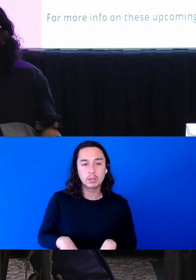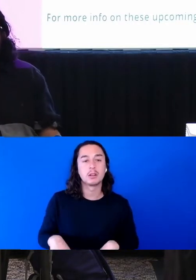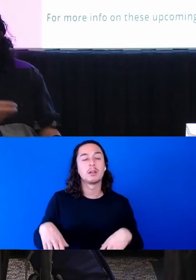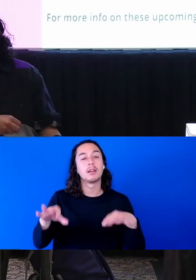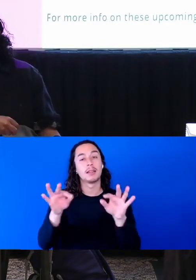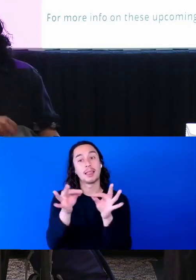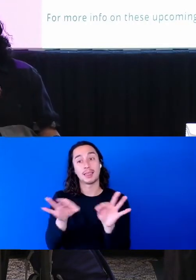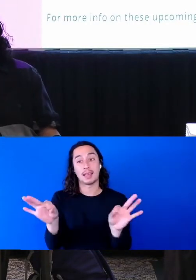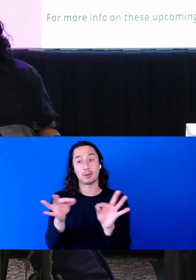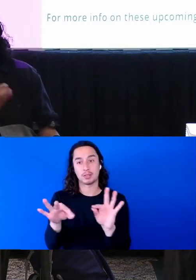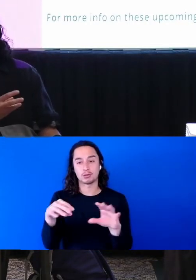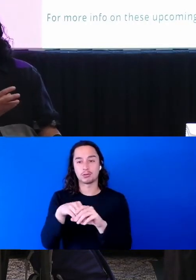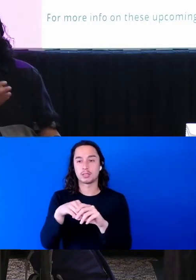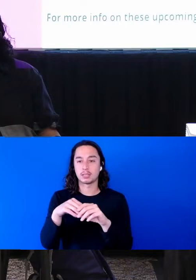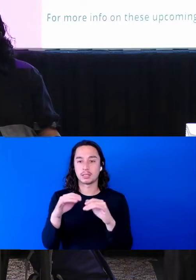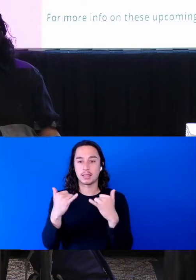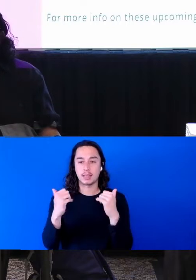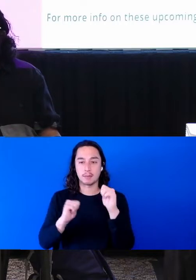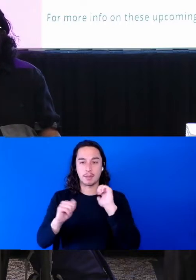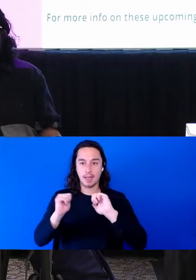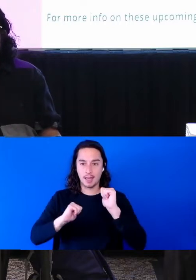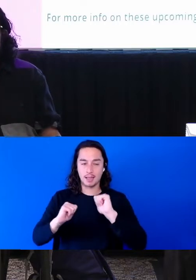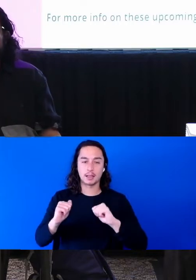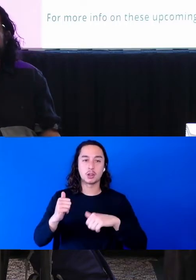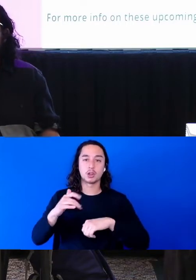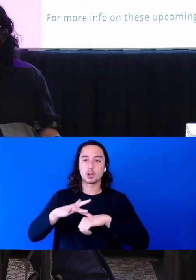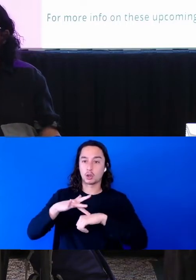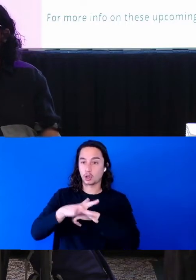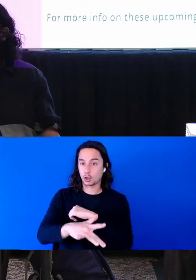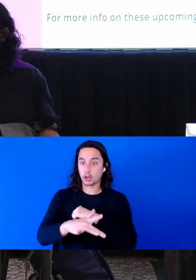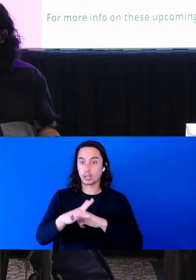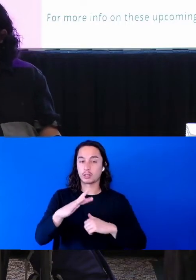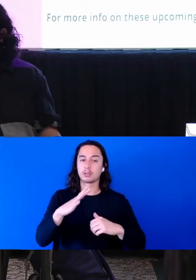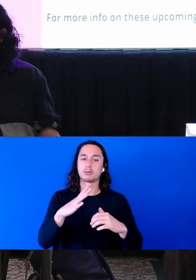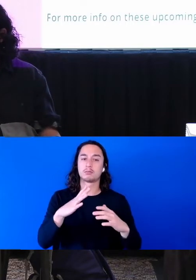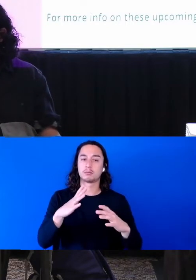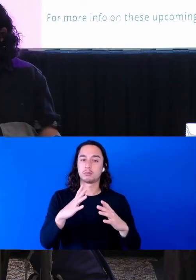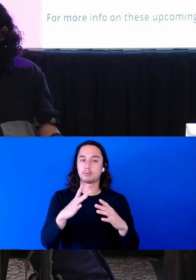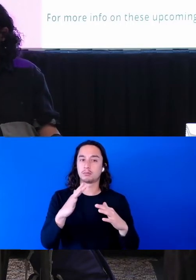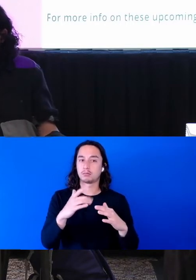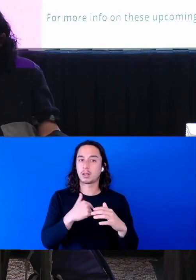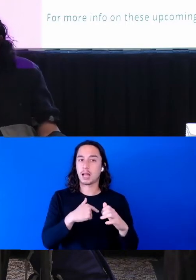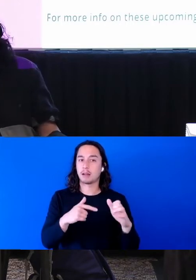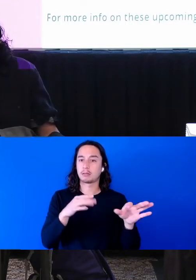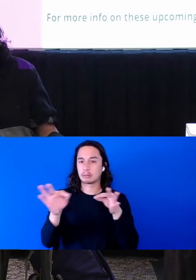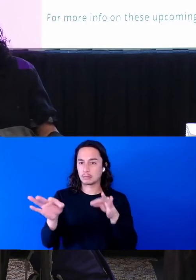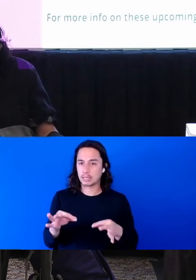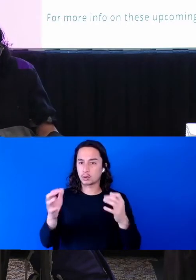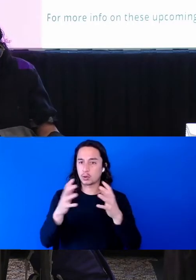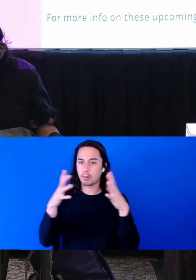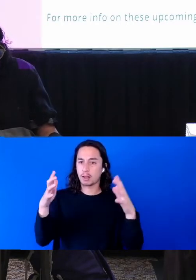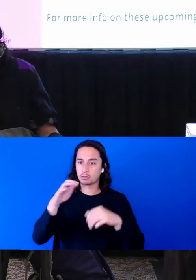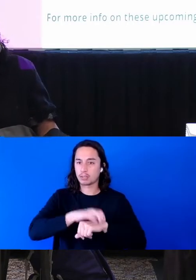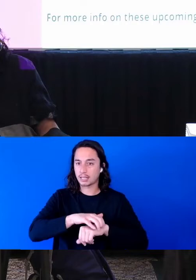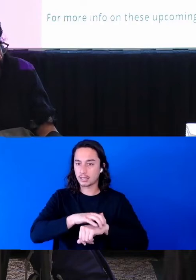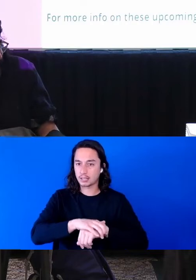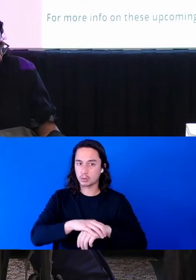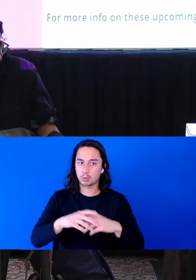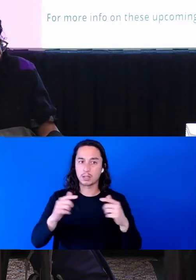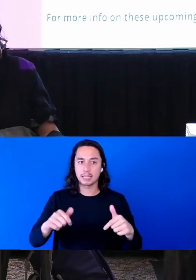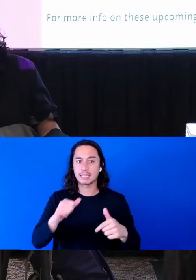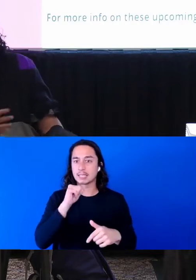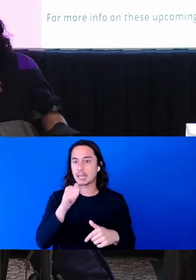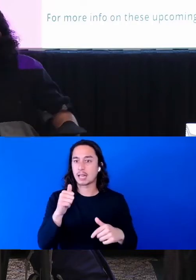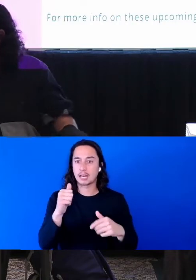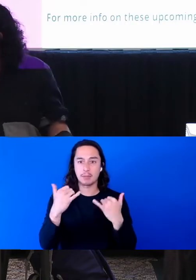so earlier iterations, so much, I was explaining so much of it in English. I was like, well, this isn't a play for Urdu speakers at all,